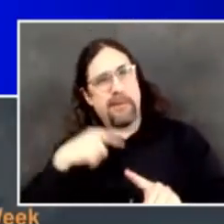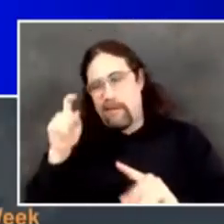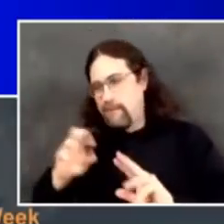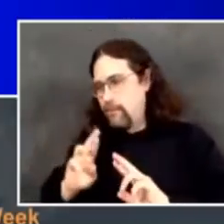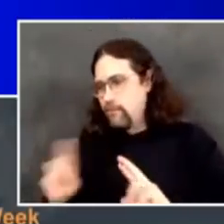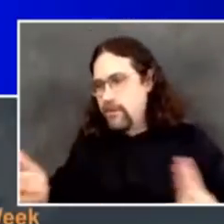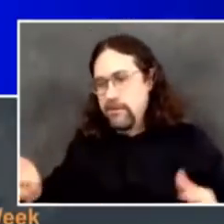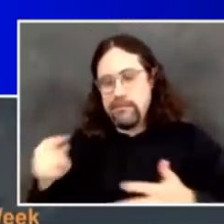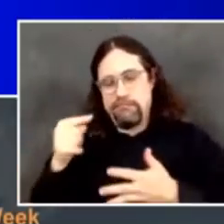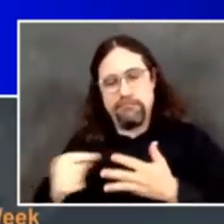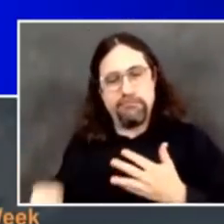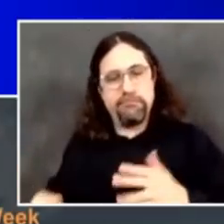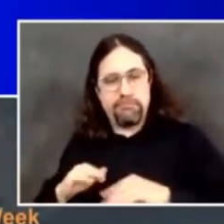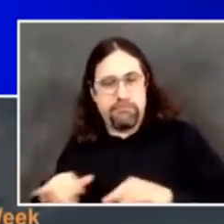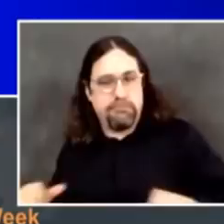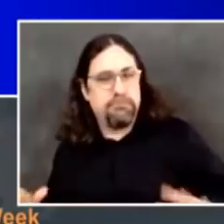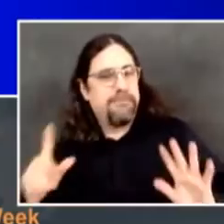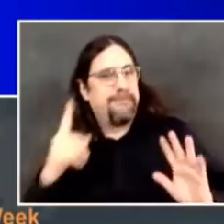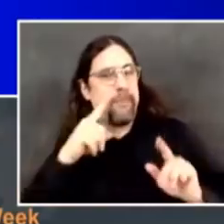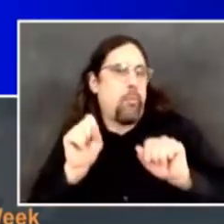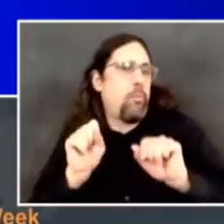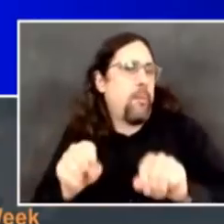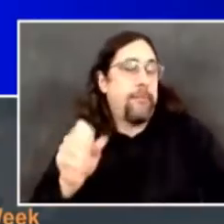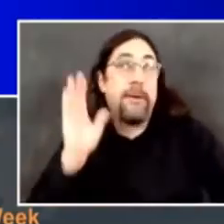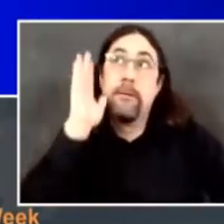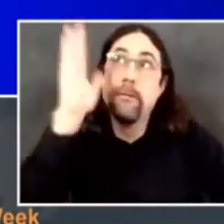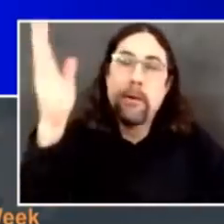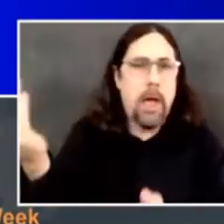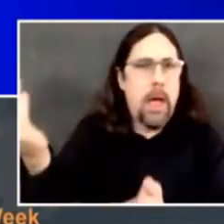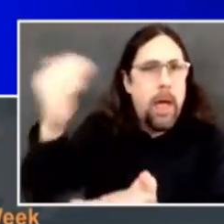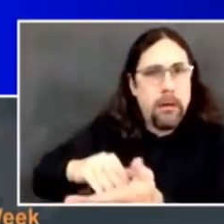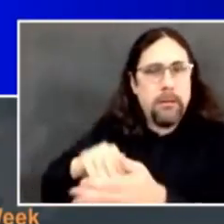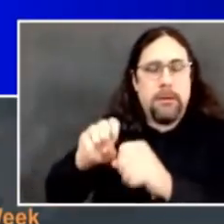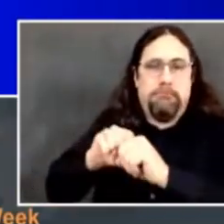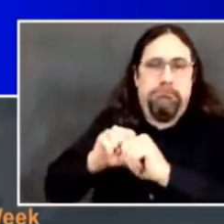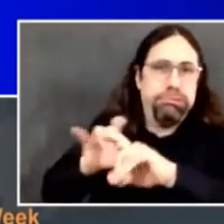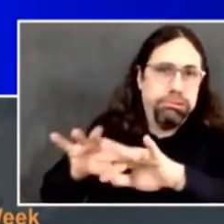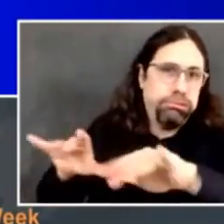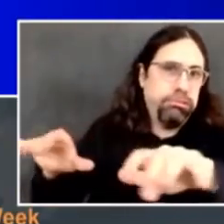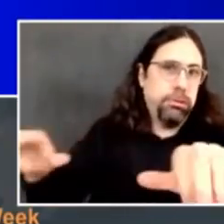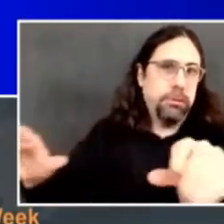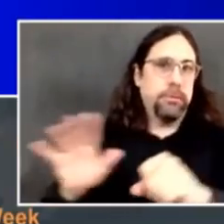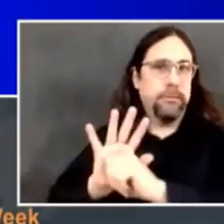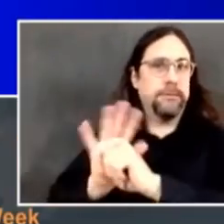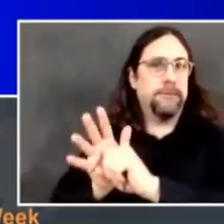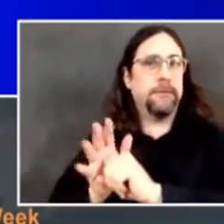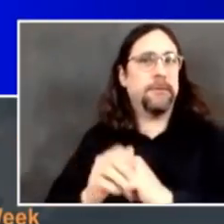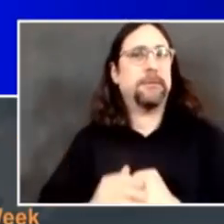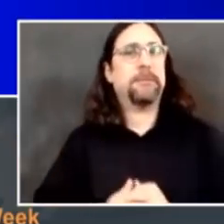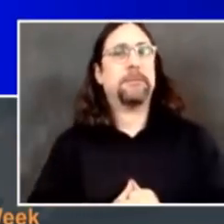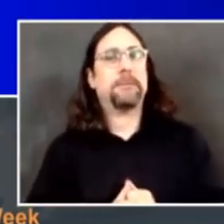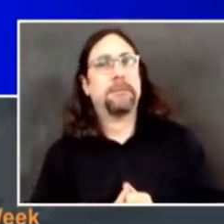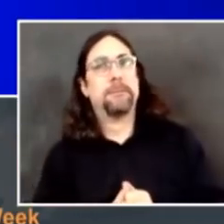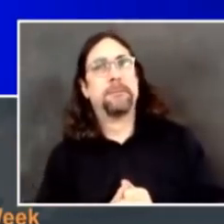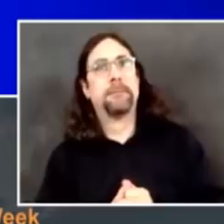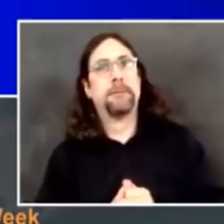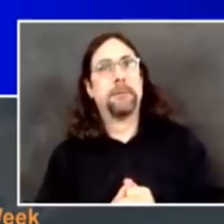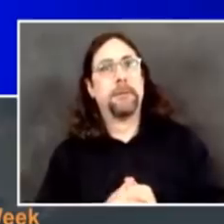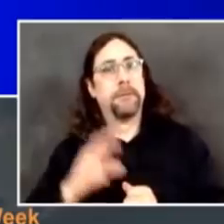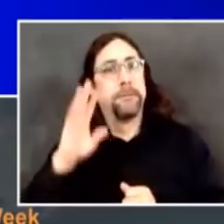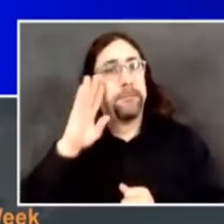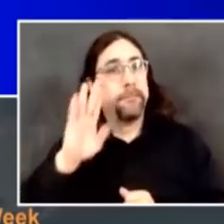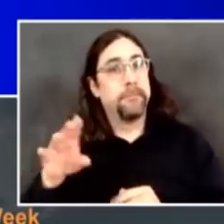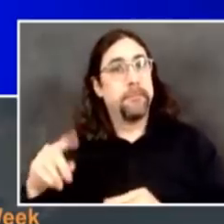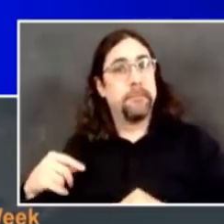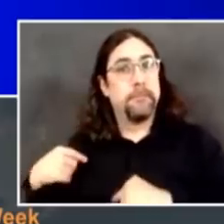week with enough of all of the PPEs we need on that crisis standard, and I'm always